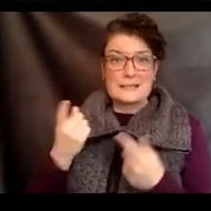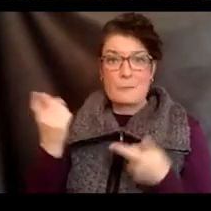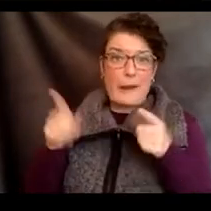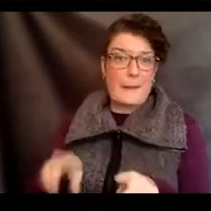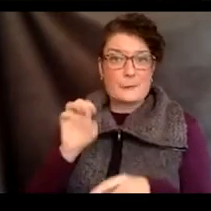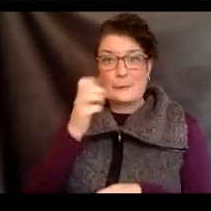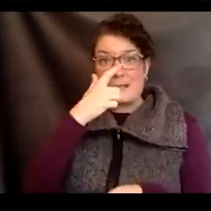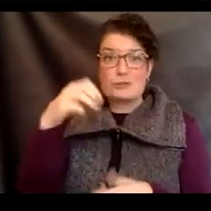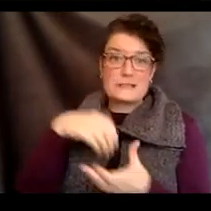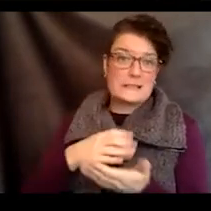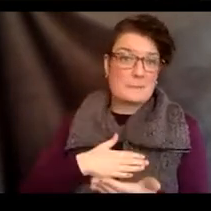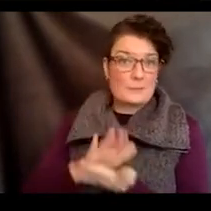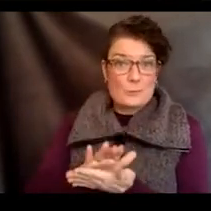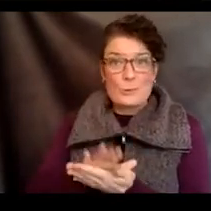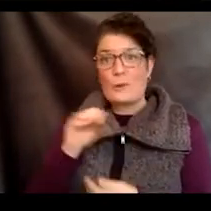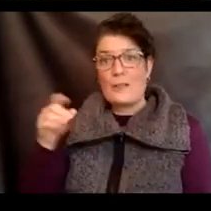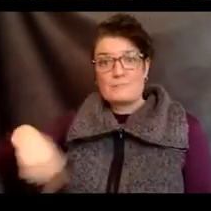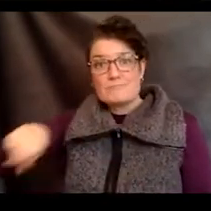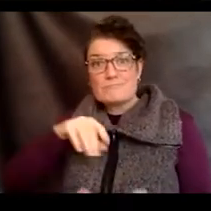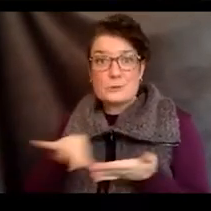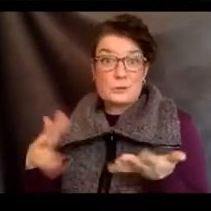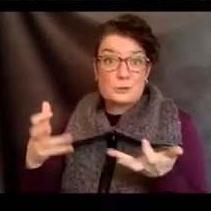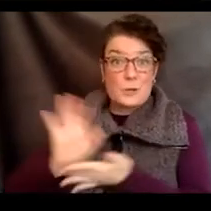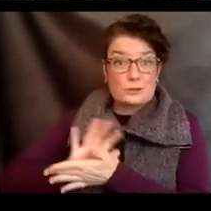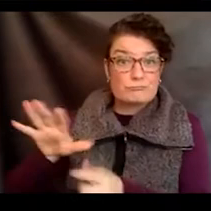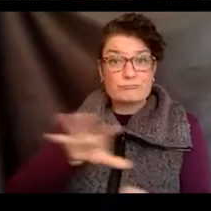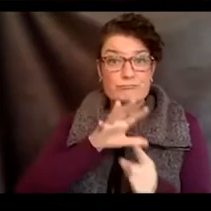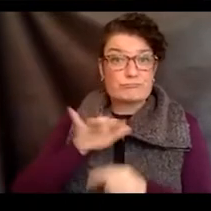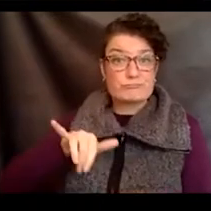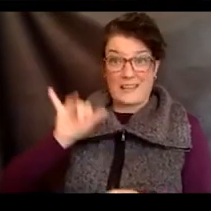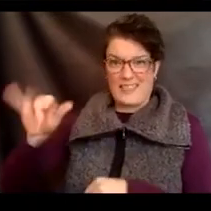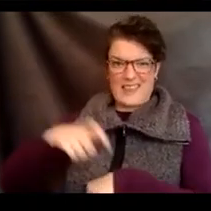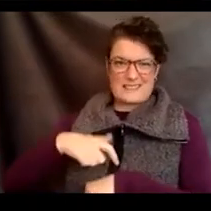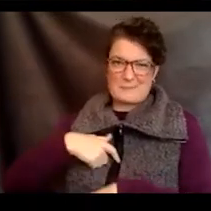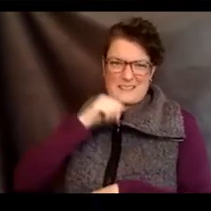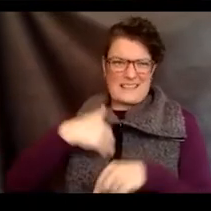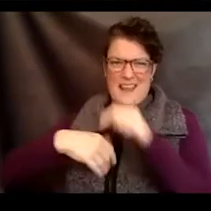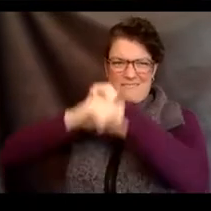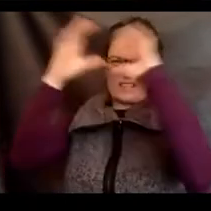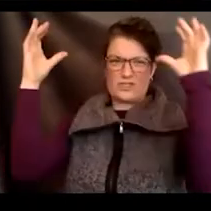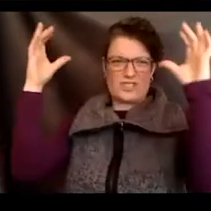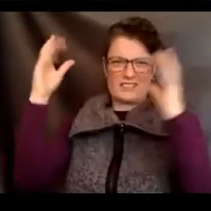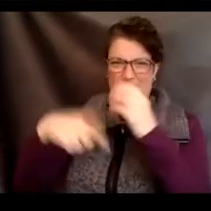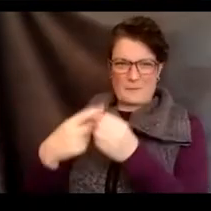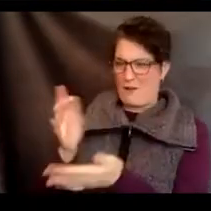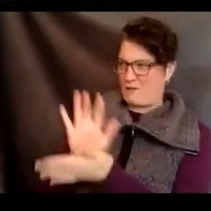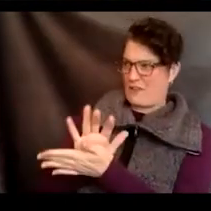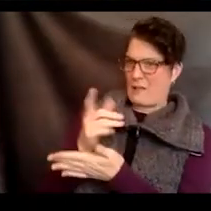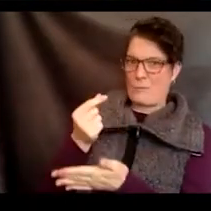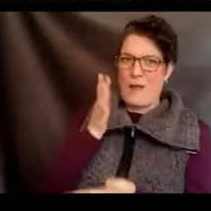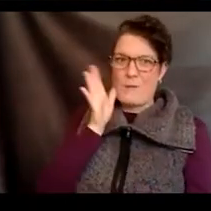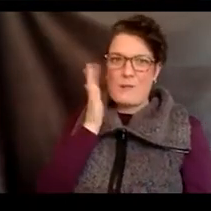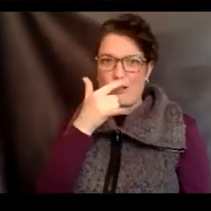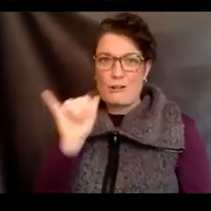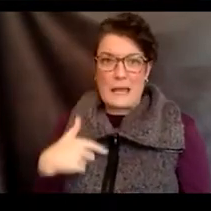in Lowell and in the students to want to shoot a film. And at that point, obviously, I didn't have a vision of what the film was going to look like. And so it